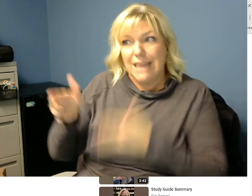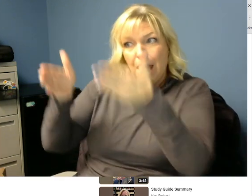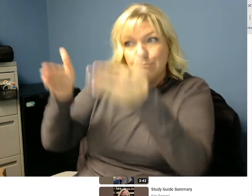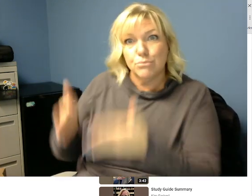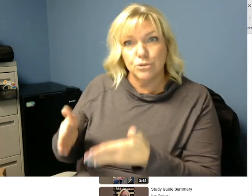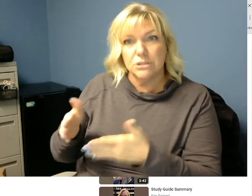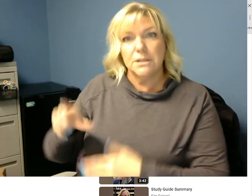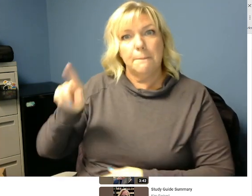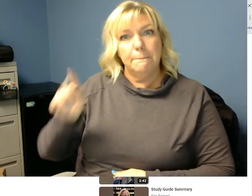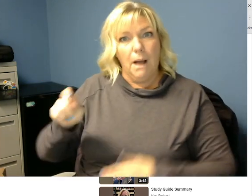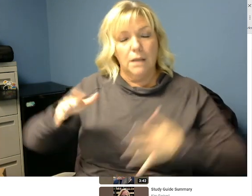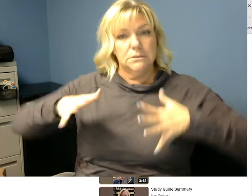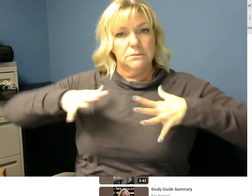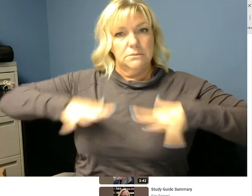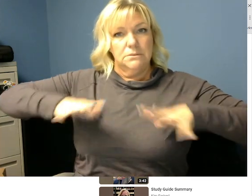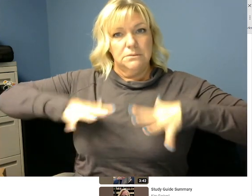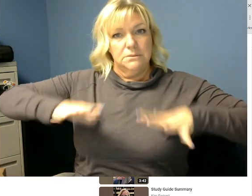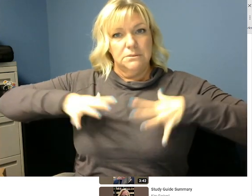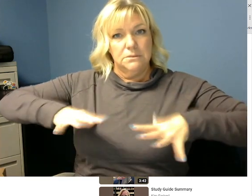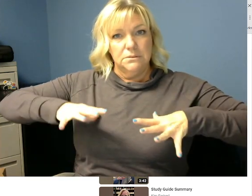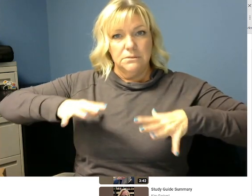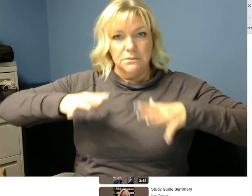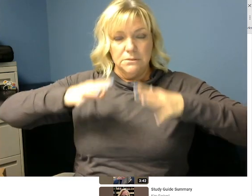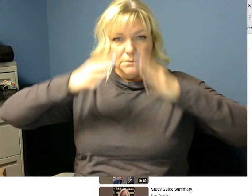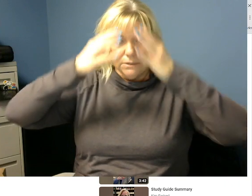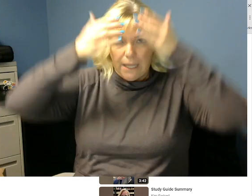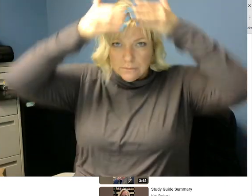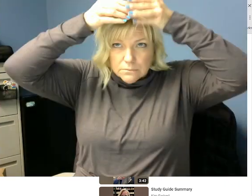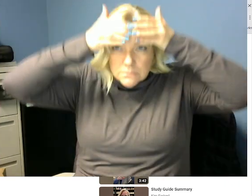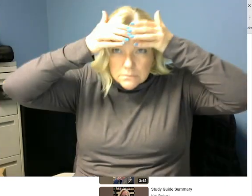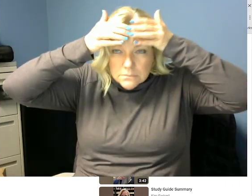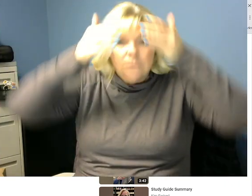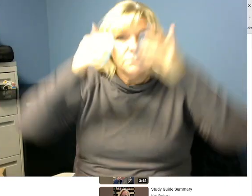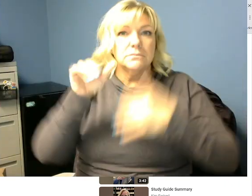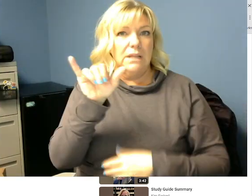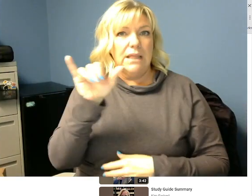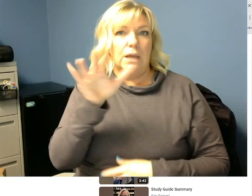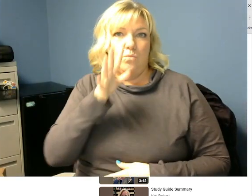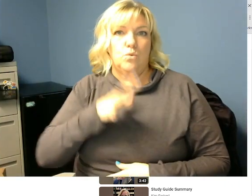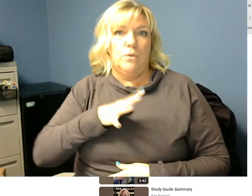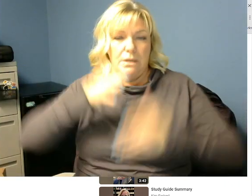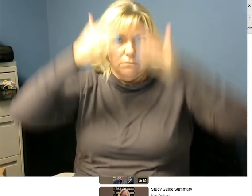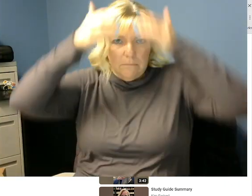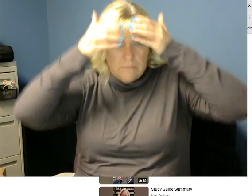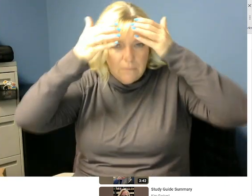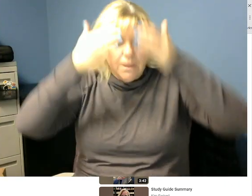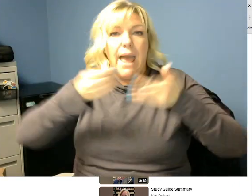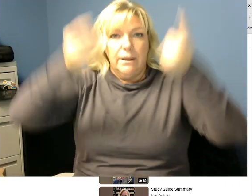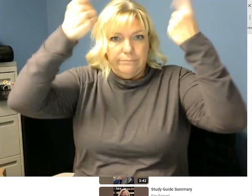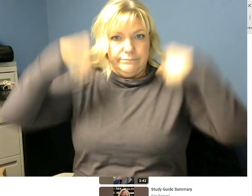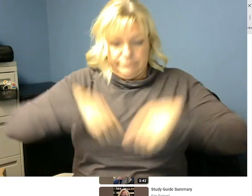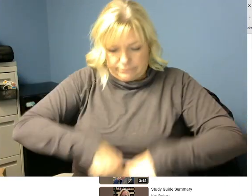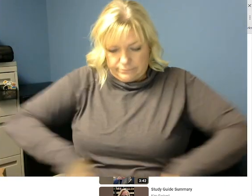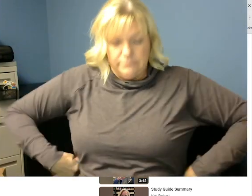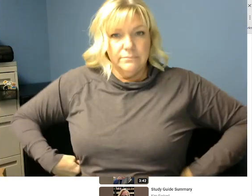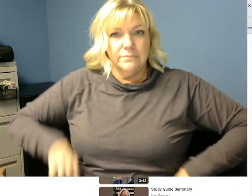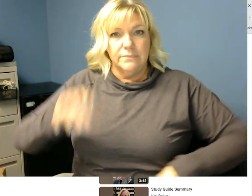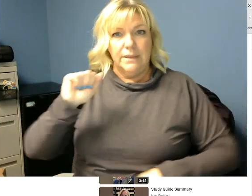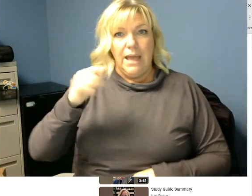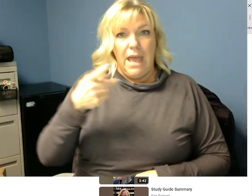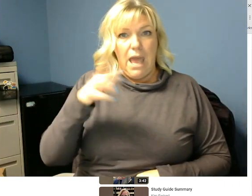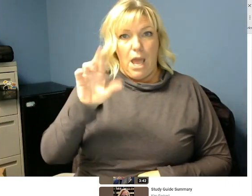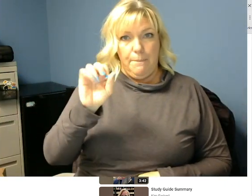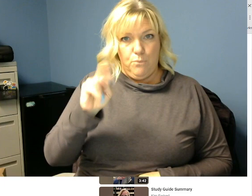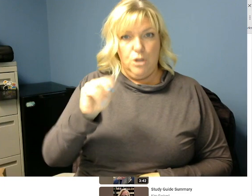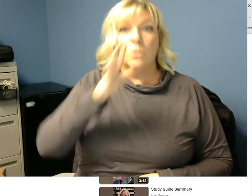will wear the head covering of a woman and the apron of a woman, but the pants and the